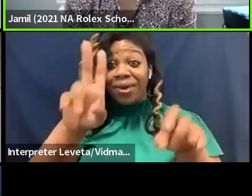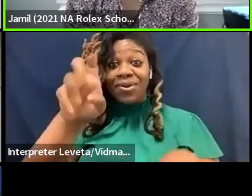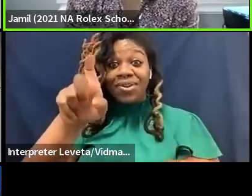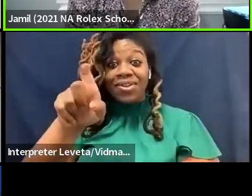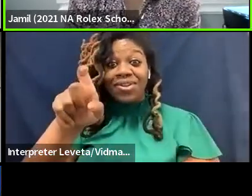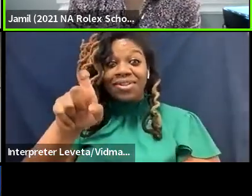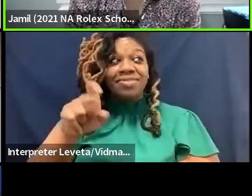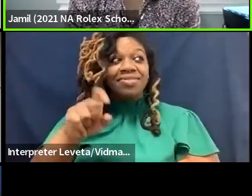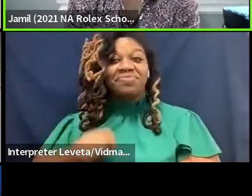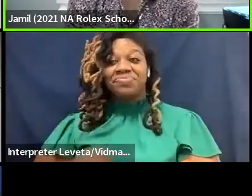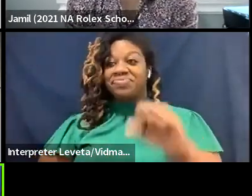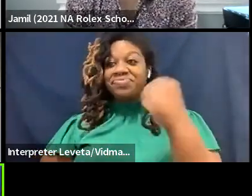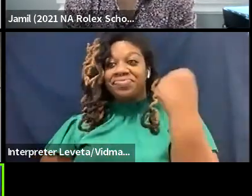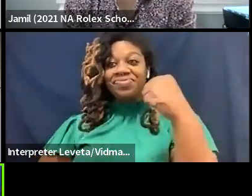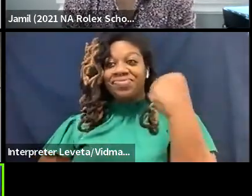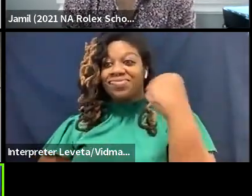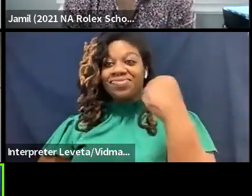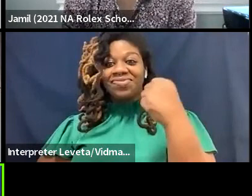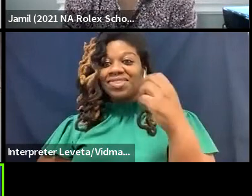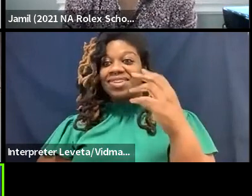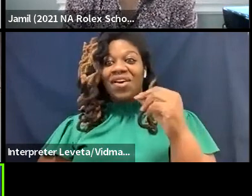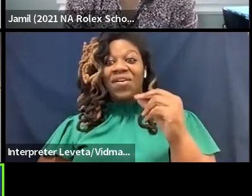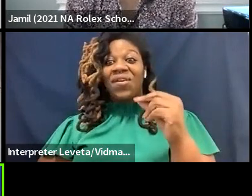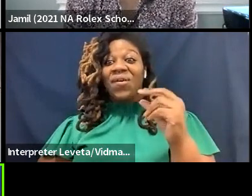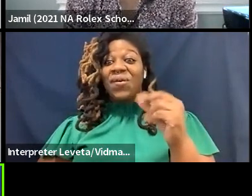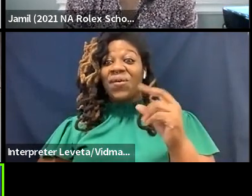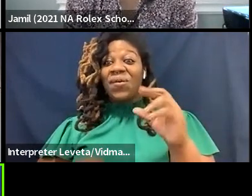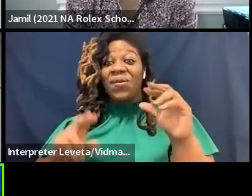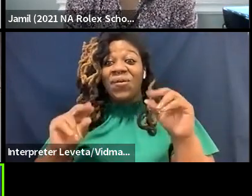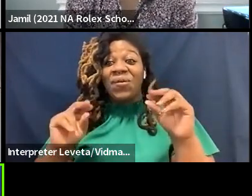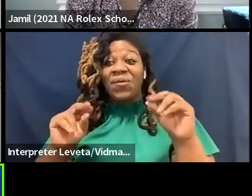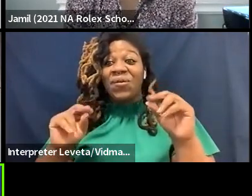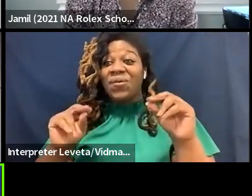Nope. Hey, oh no.